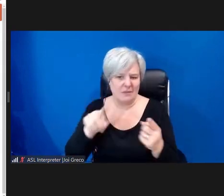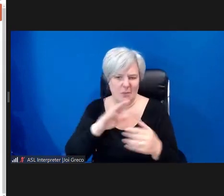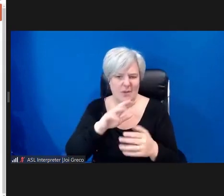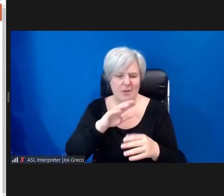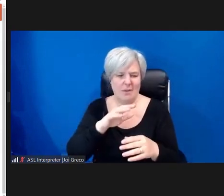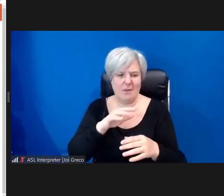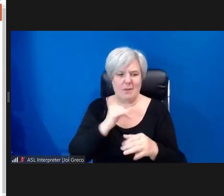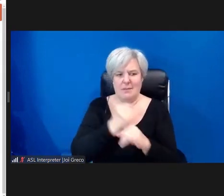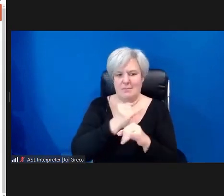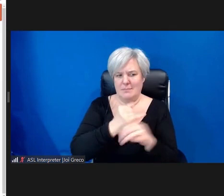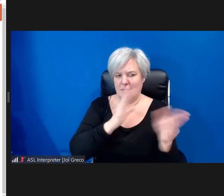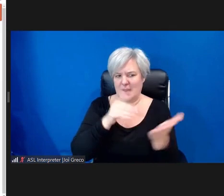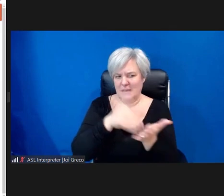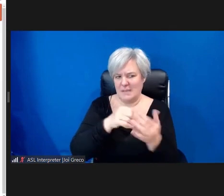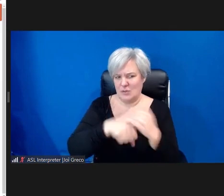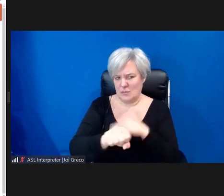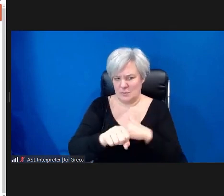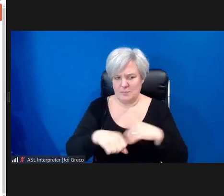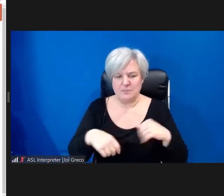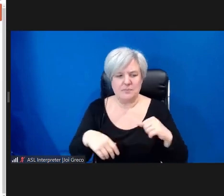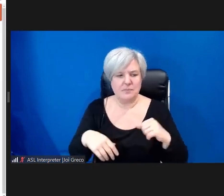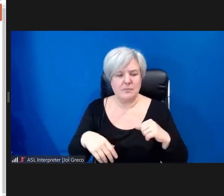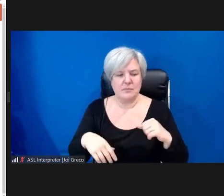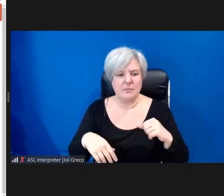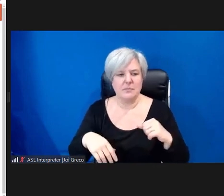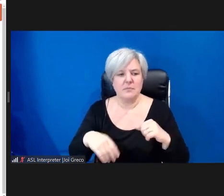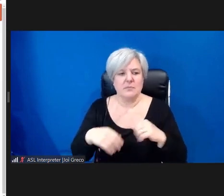3 required fields.